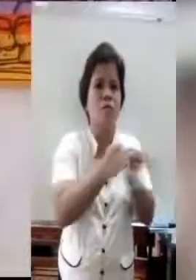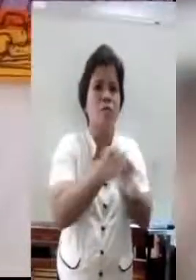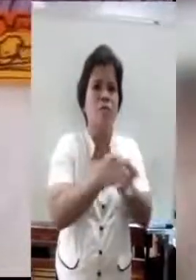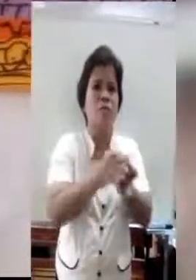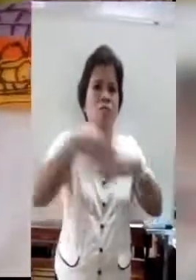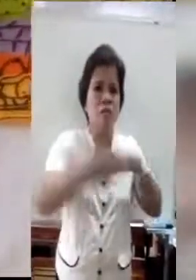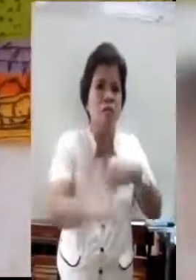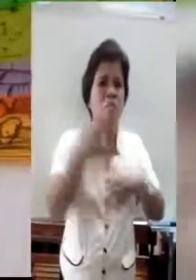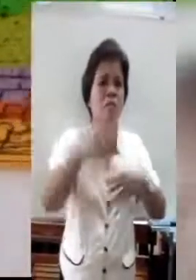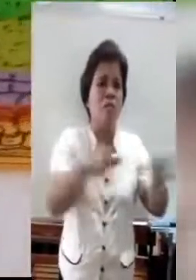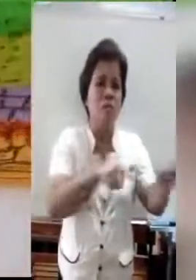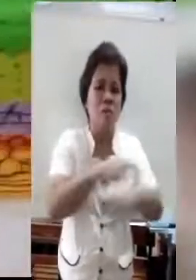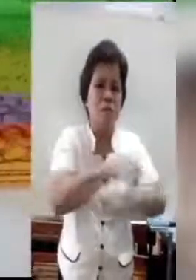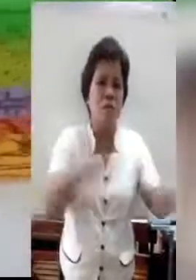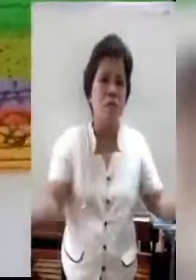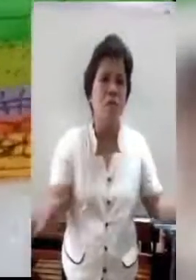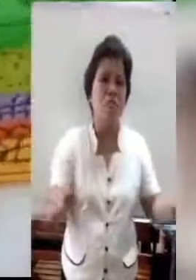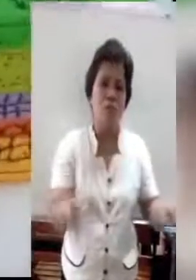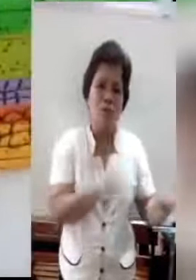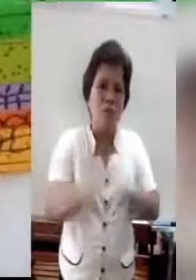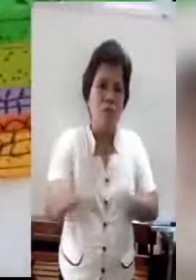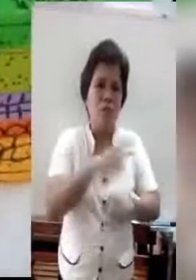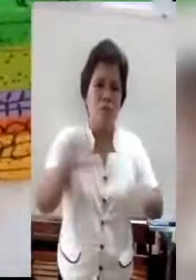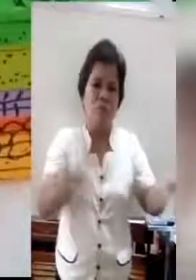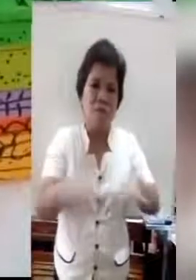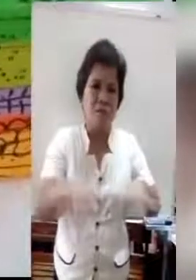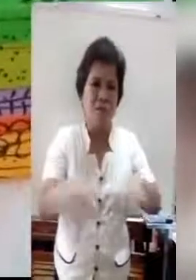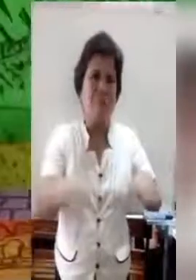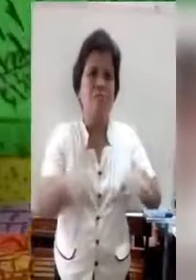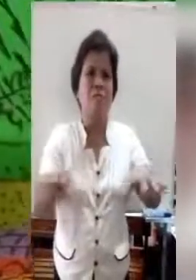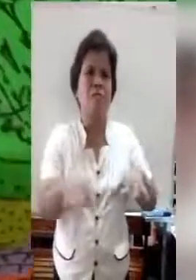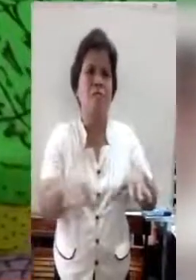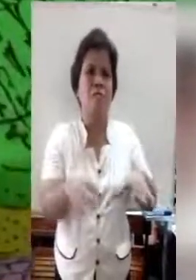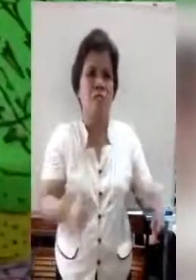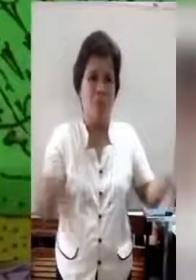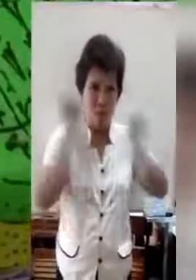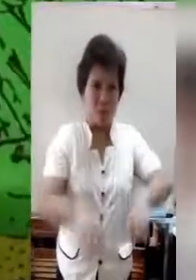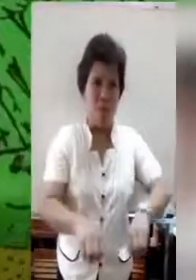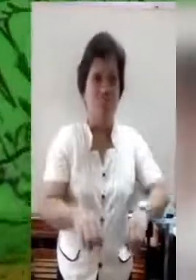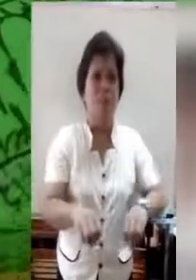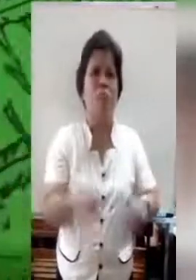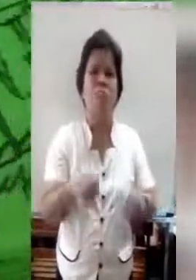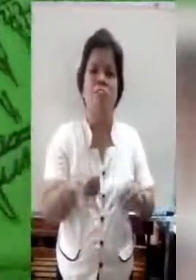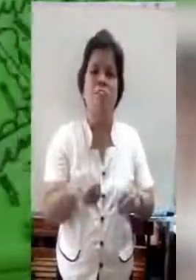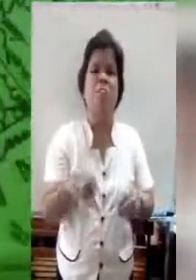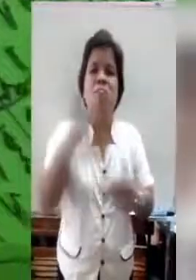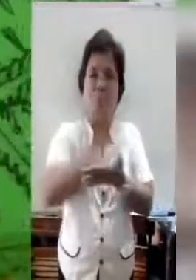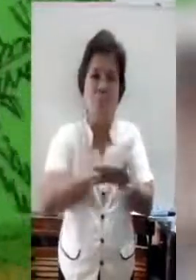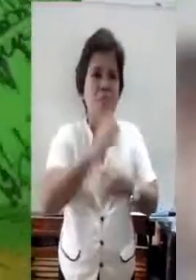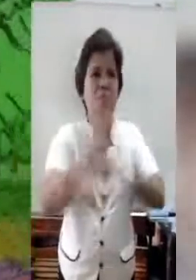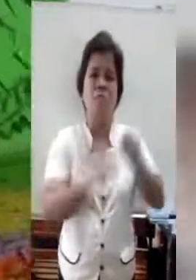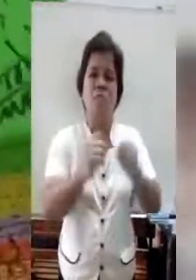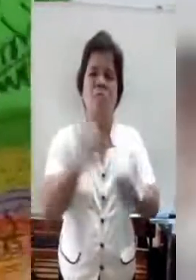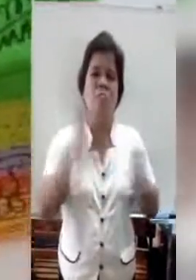ground suddenly moves and earthquake occurs. Some scientists describe this as stick and